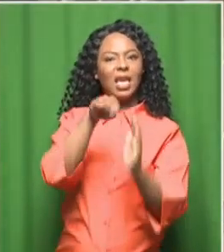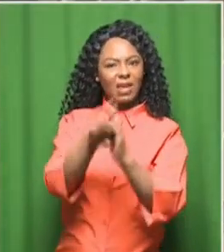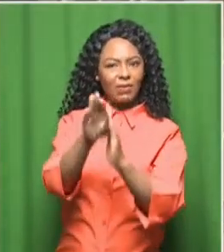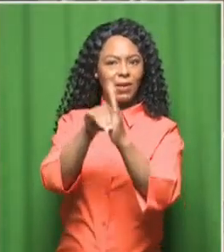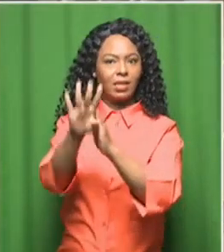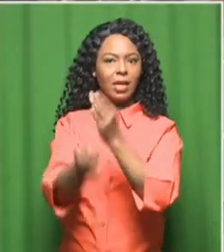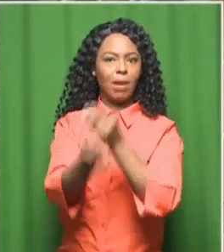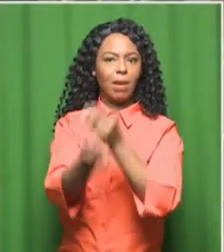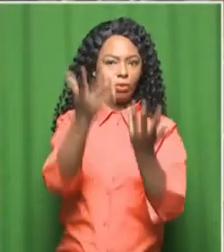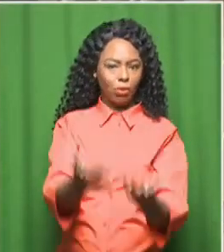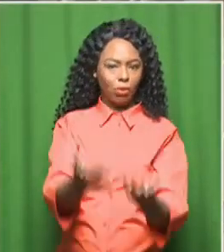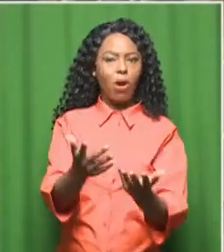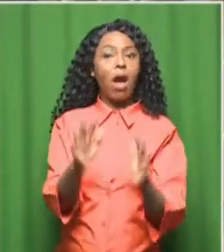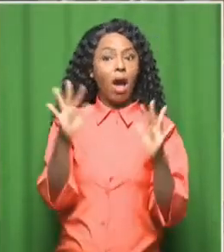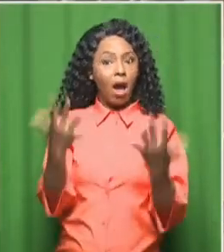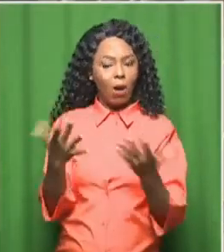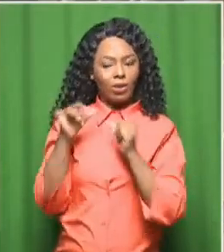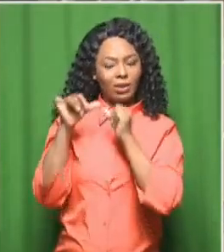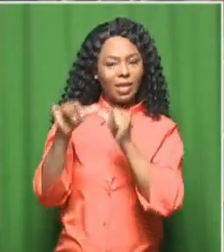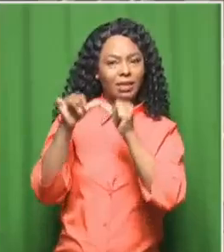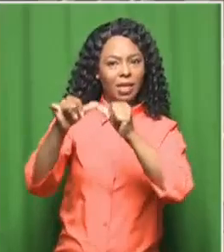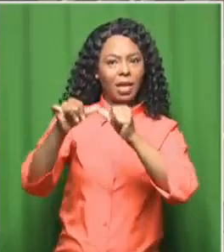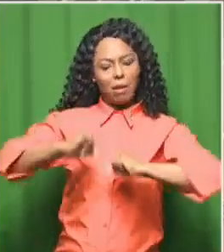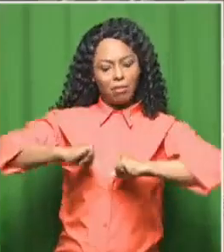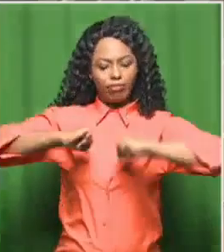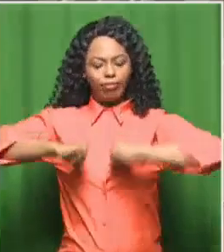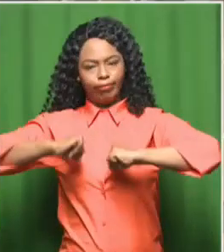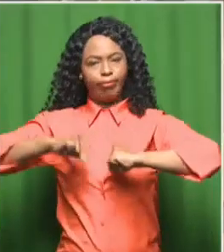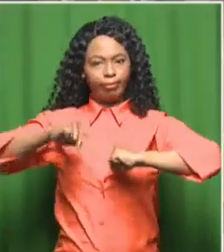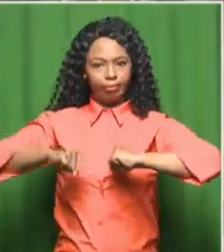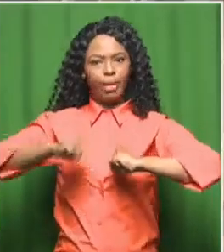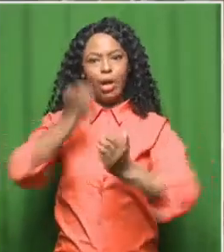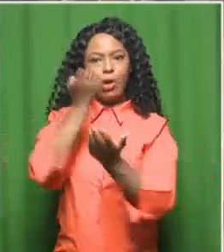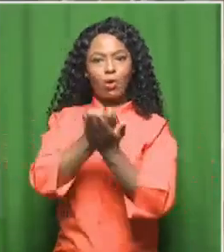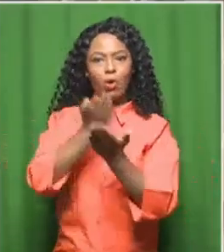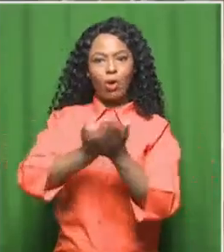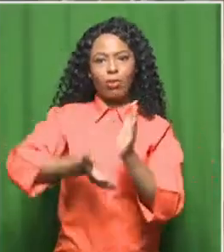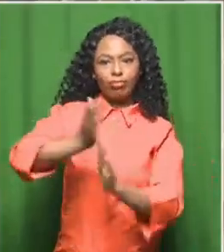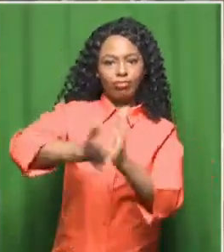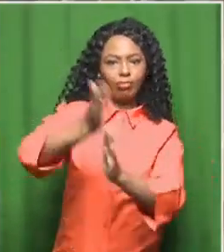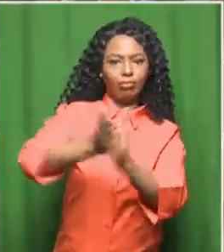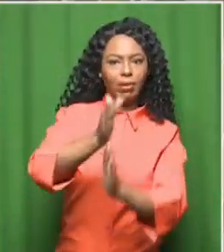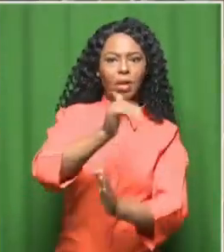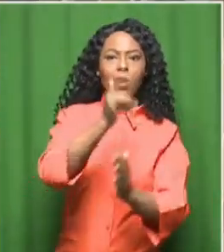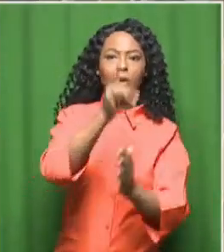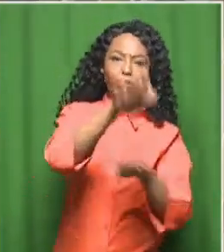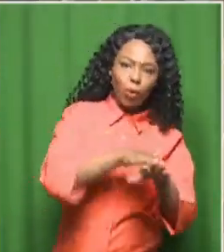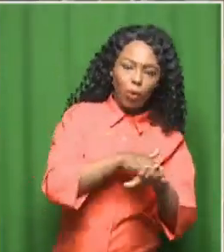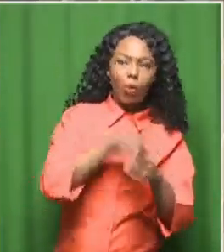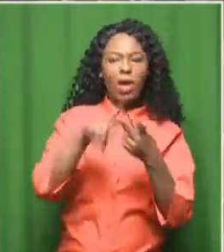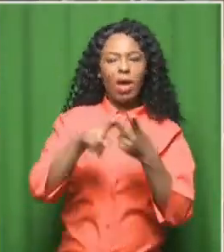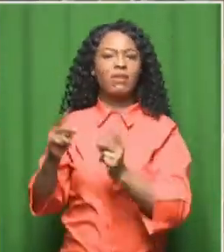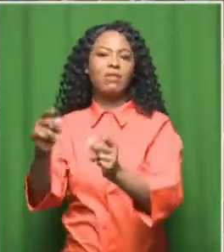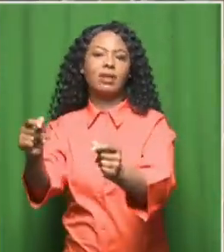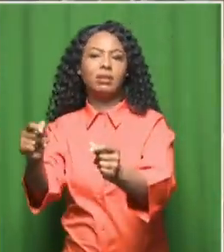about sustaining and balancing and keeping the economy going when it is too slow and when it's too fast.